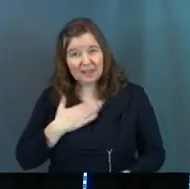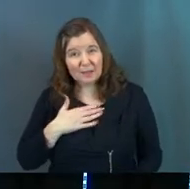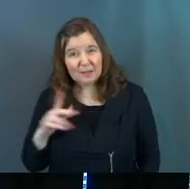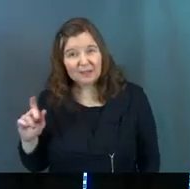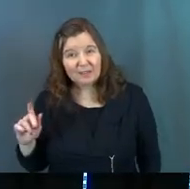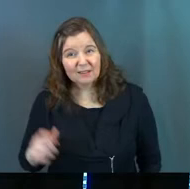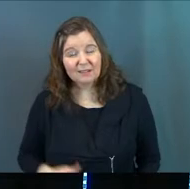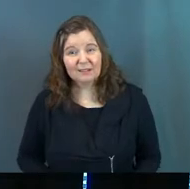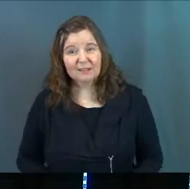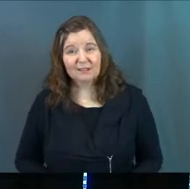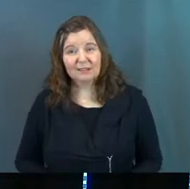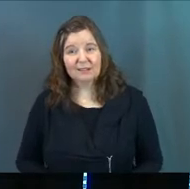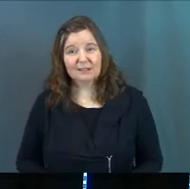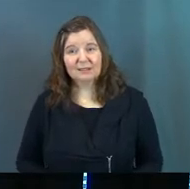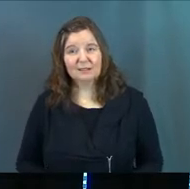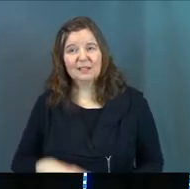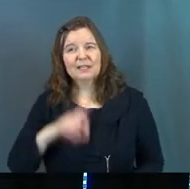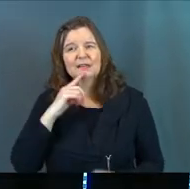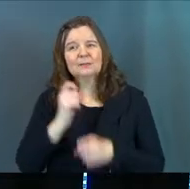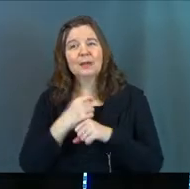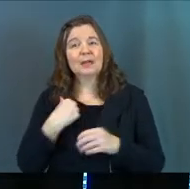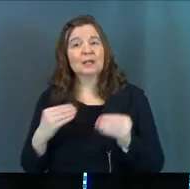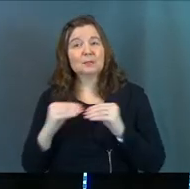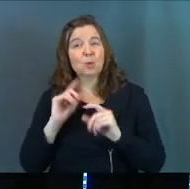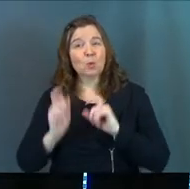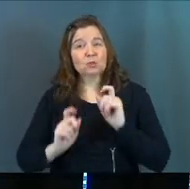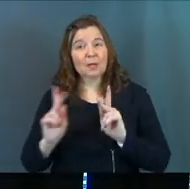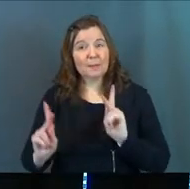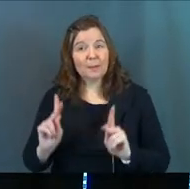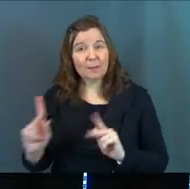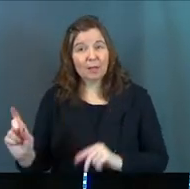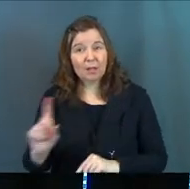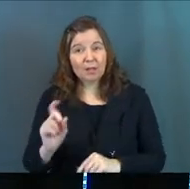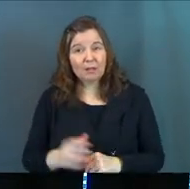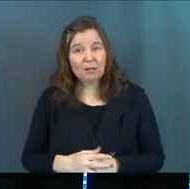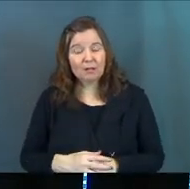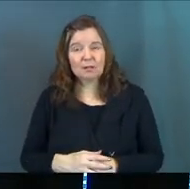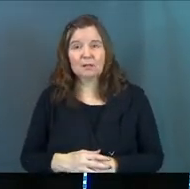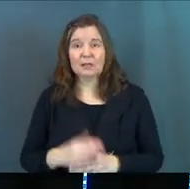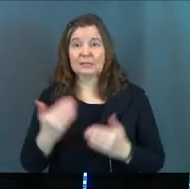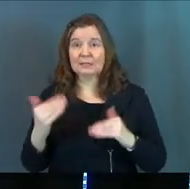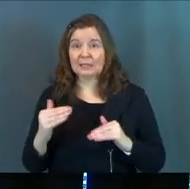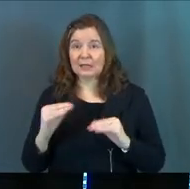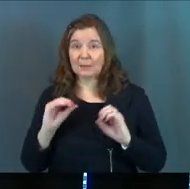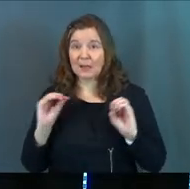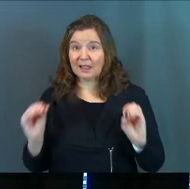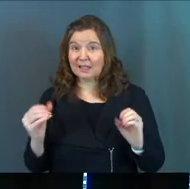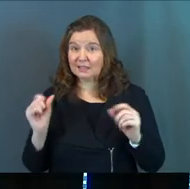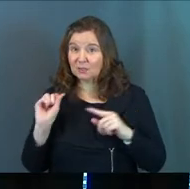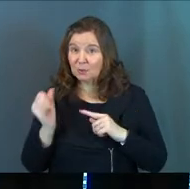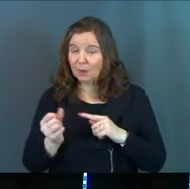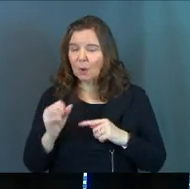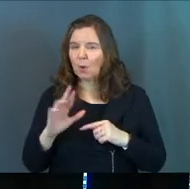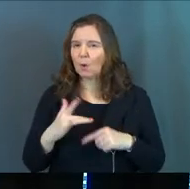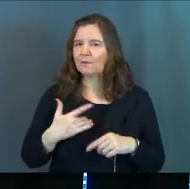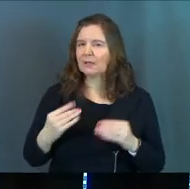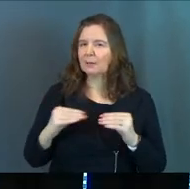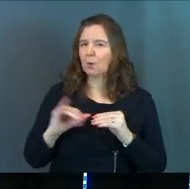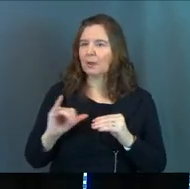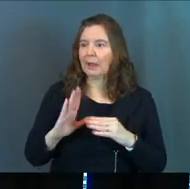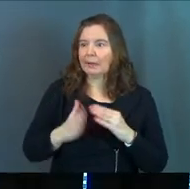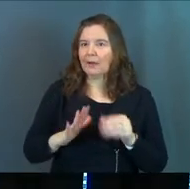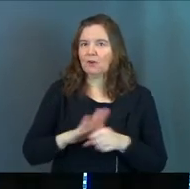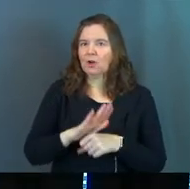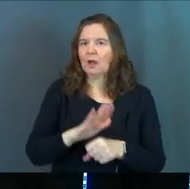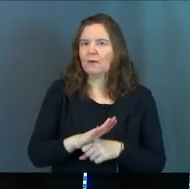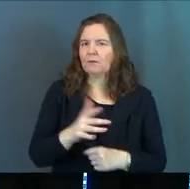happy? Is it making us more generous people? Is it a limitless situation? Or does it feel more like